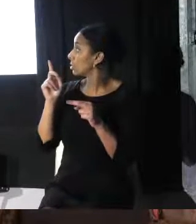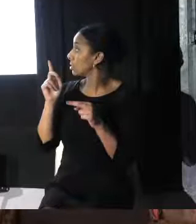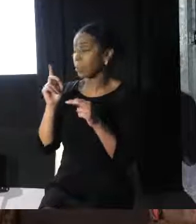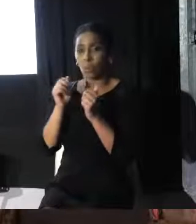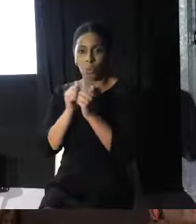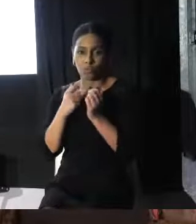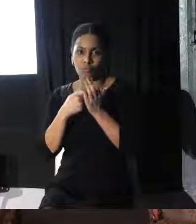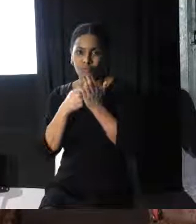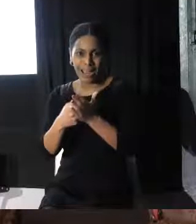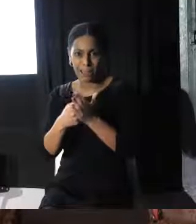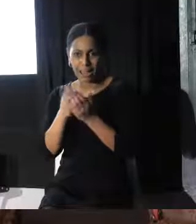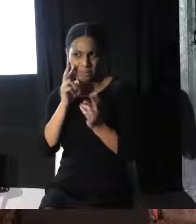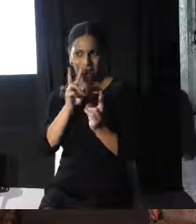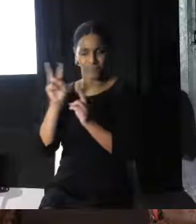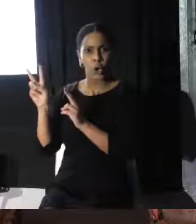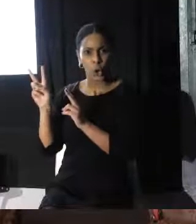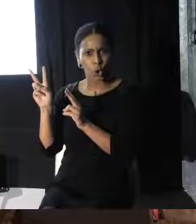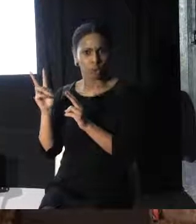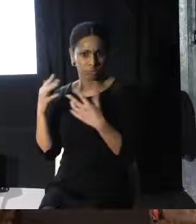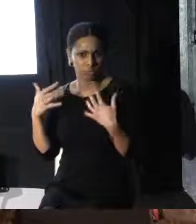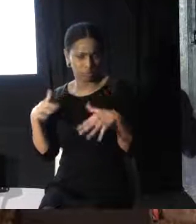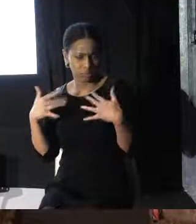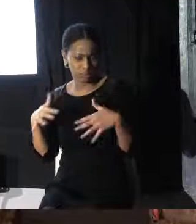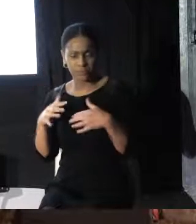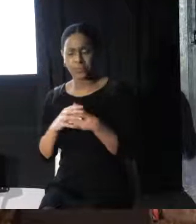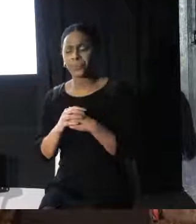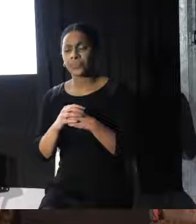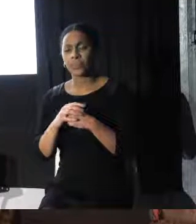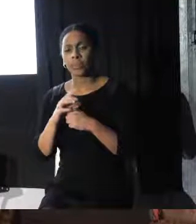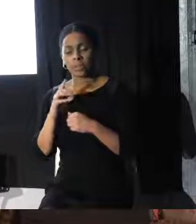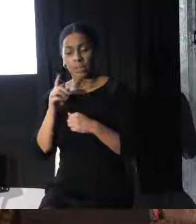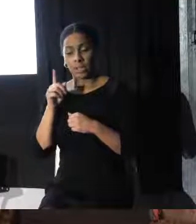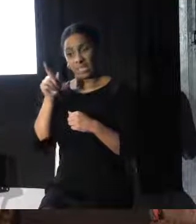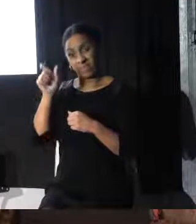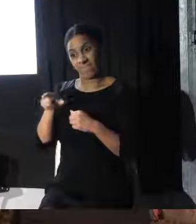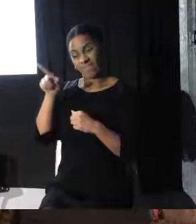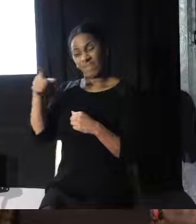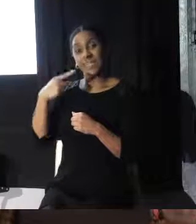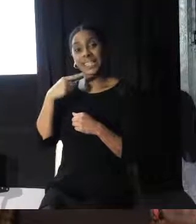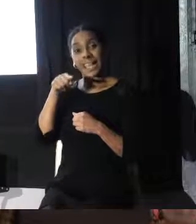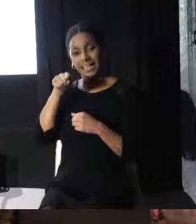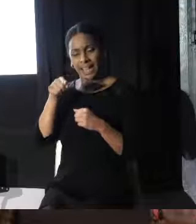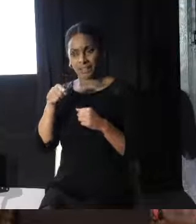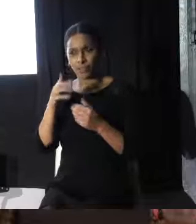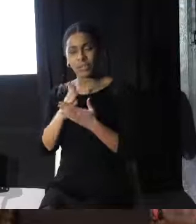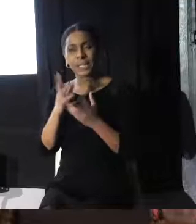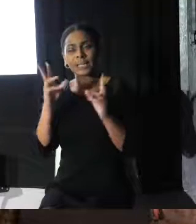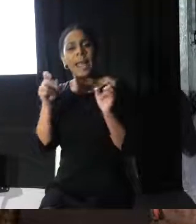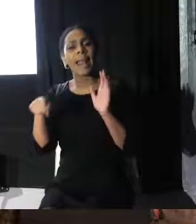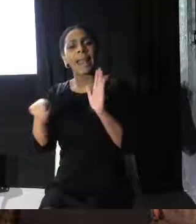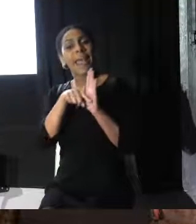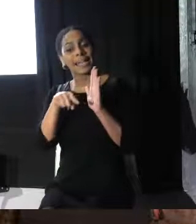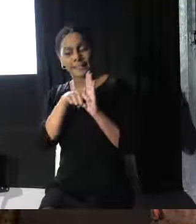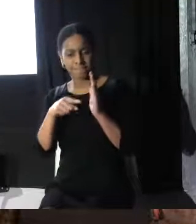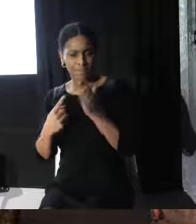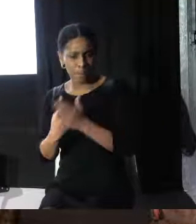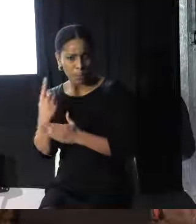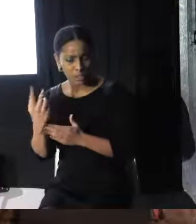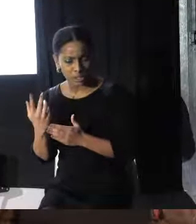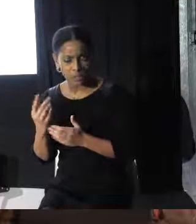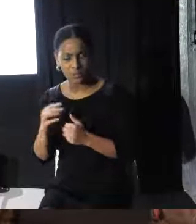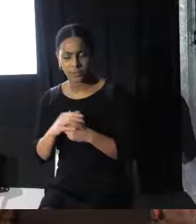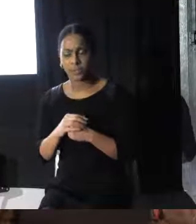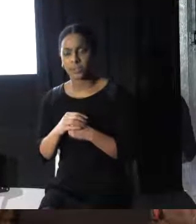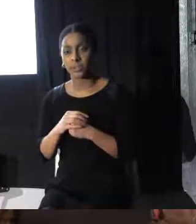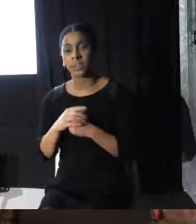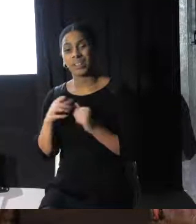to everyone here. He talked about that moment as a negative moment. And a negative moment, as he